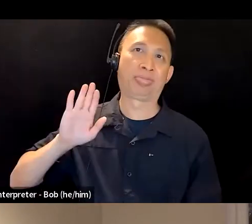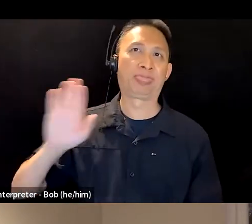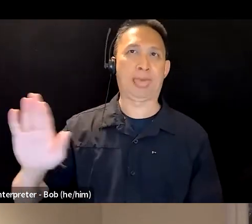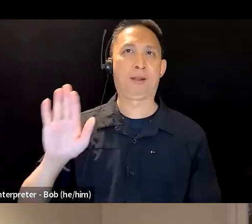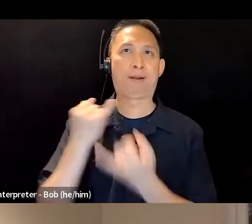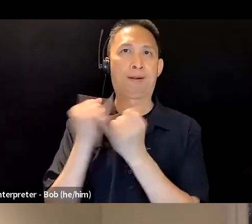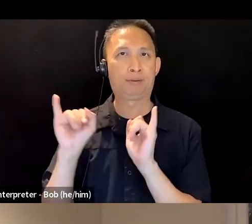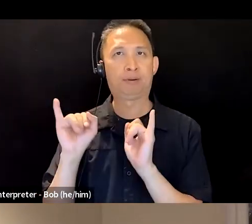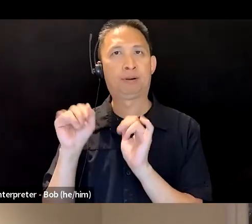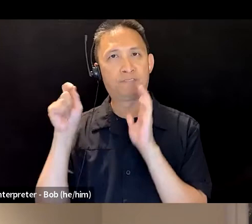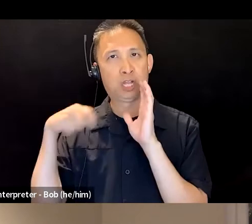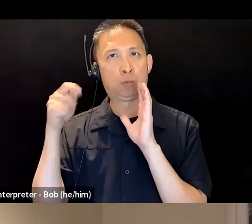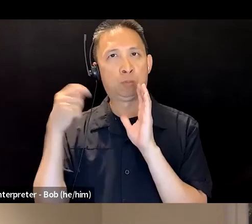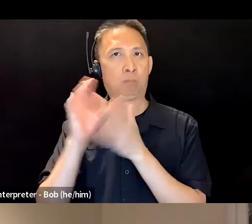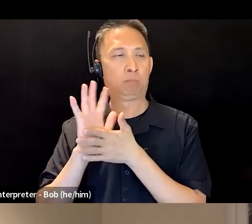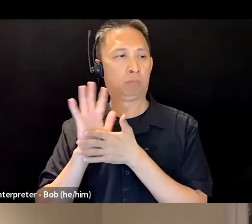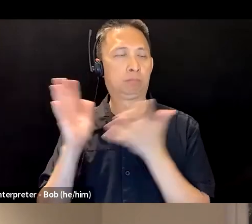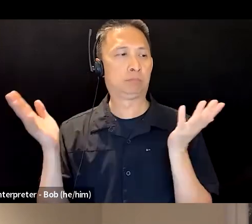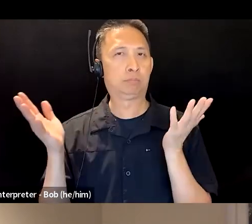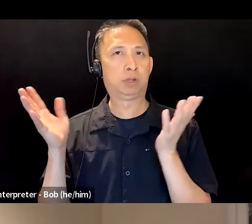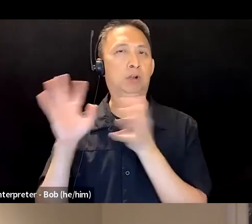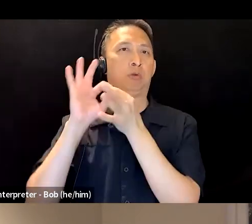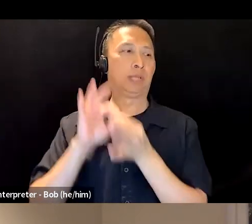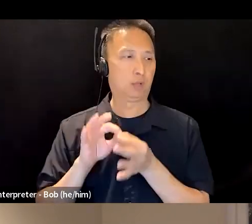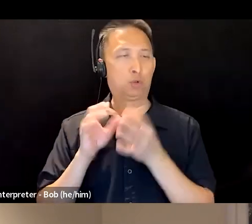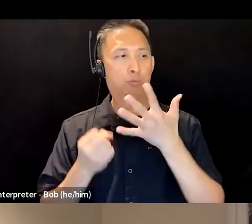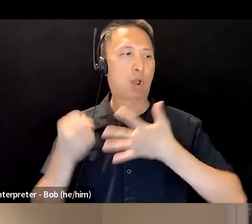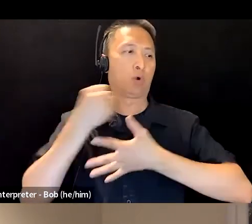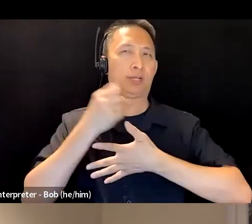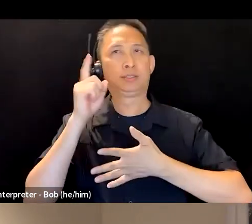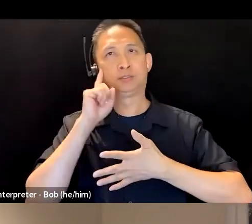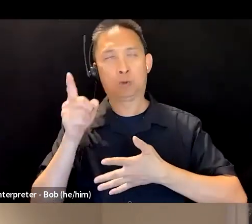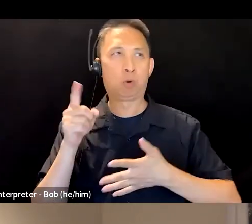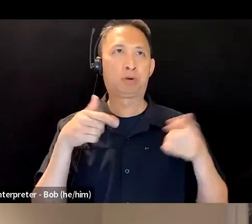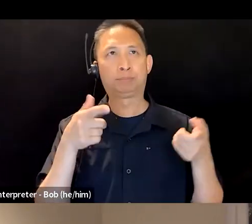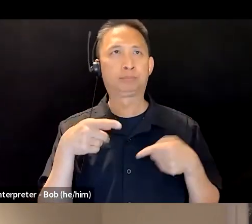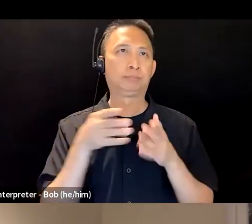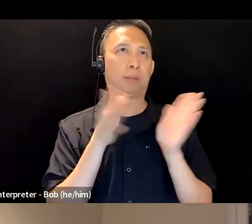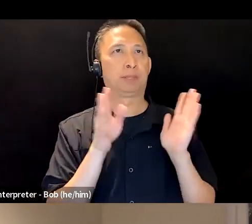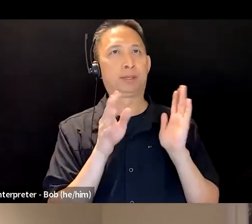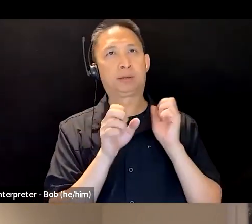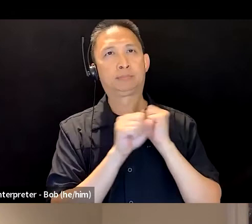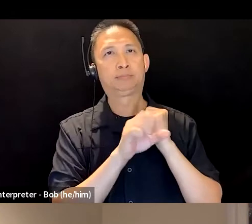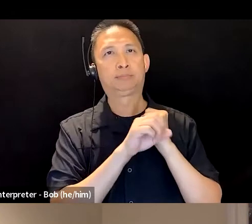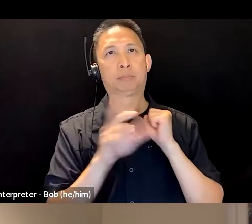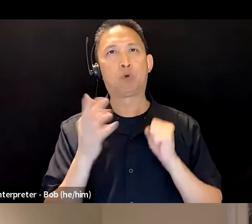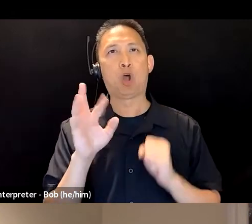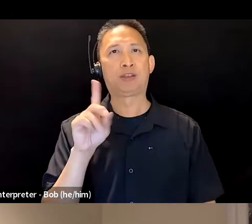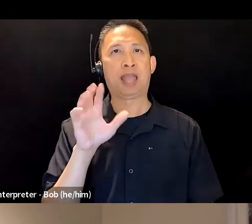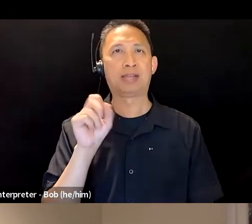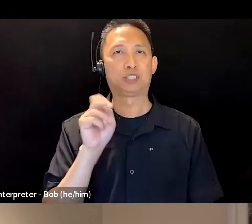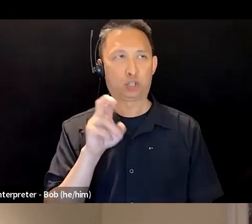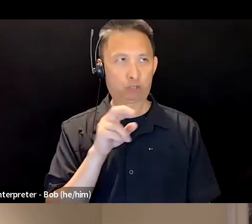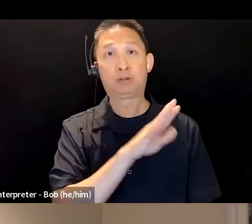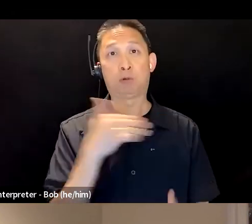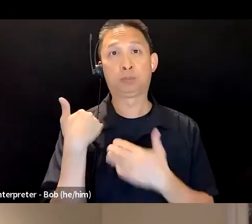of the priorities of the public broadcaster shifting priorities, I guess, as might be the